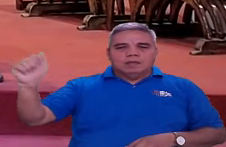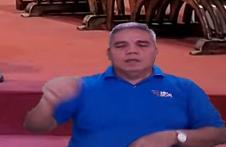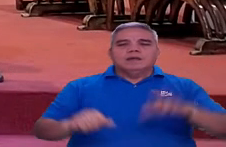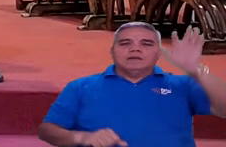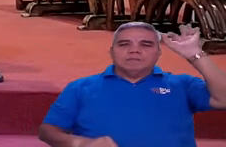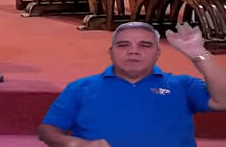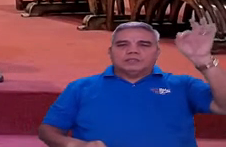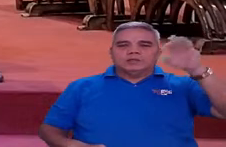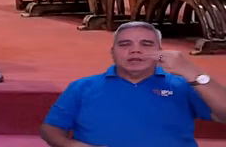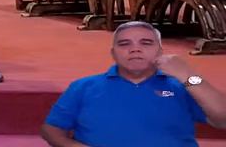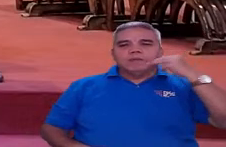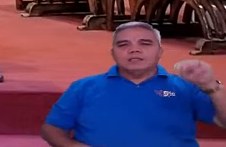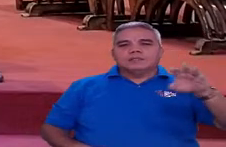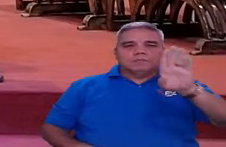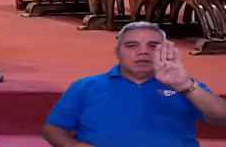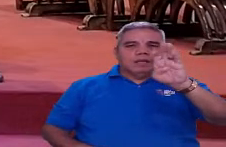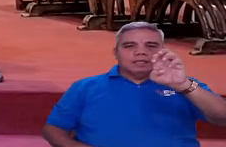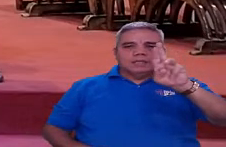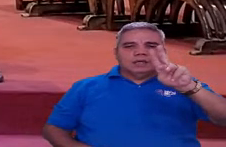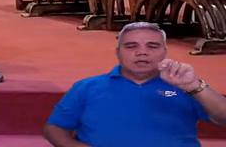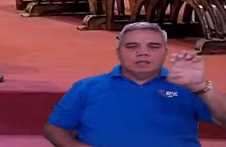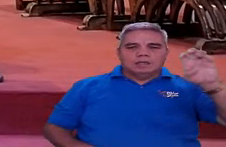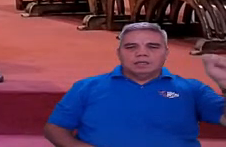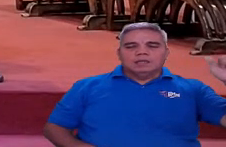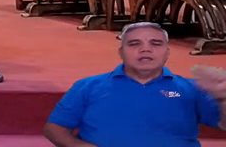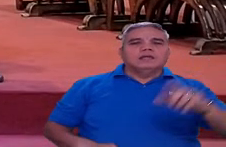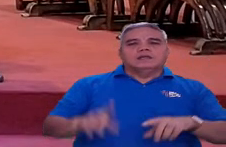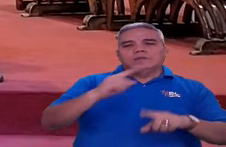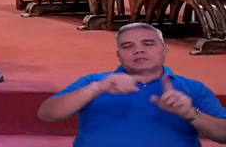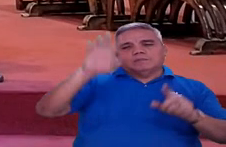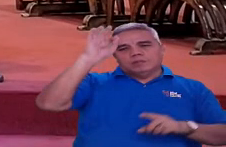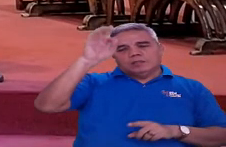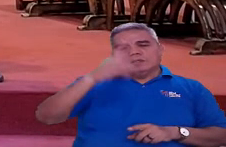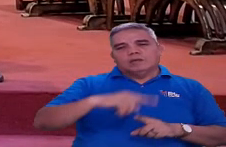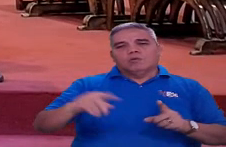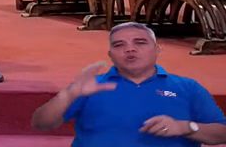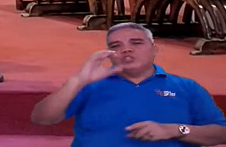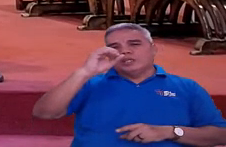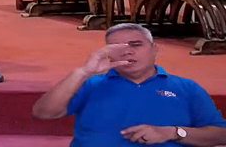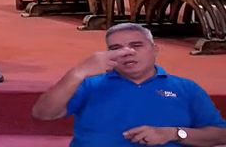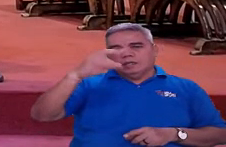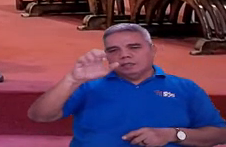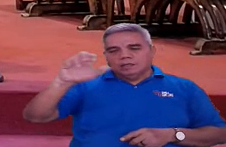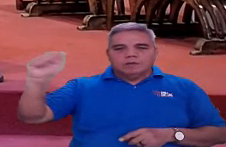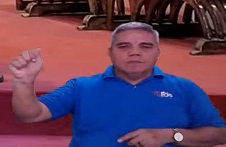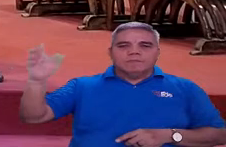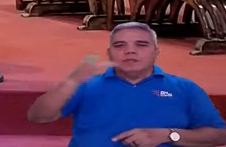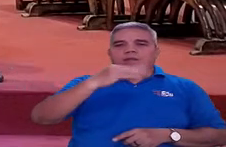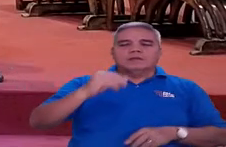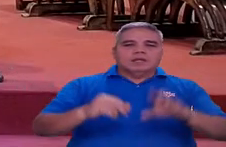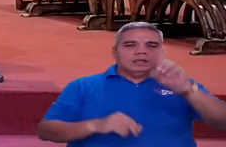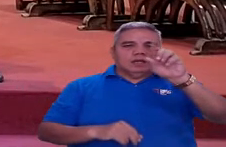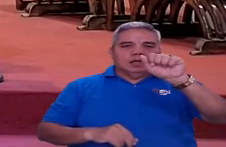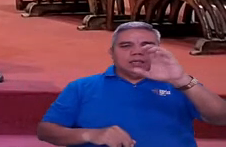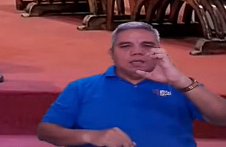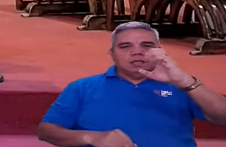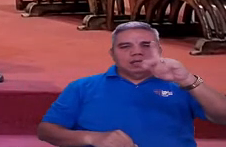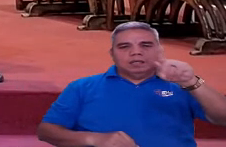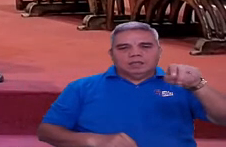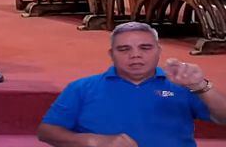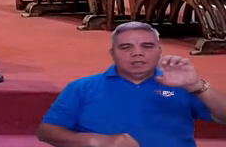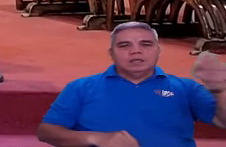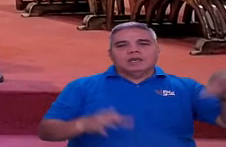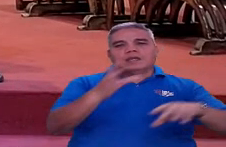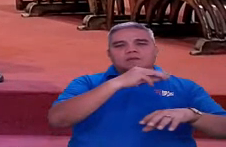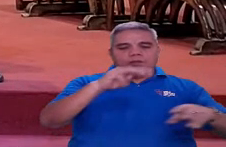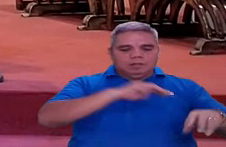Dulay, Pastor and Mrs. Bernesa, Pastor and Mrs. Kuray, Pastor and Mrs. Ochia, Pastor and Mrs. Dakanay, Missionary